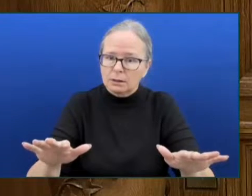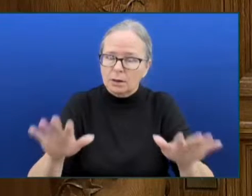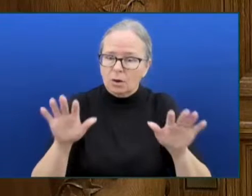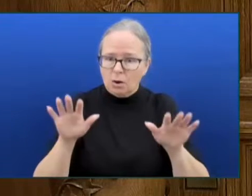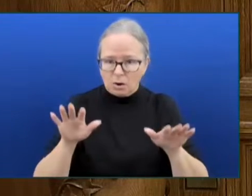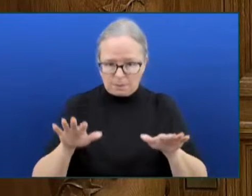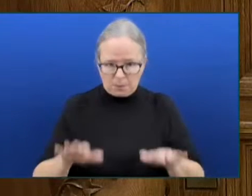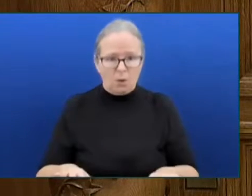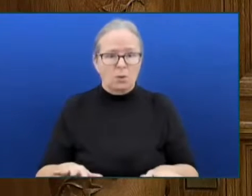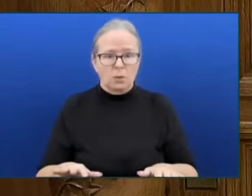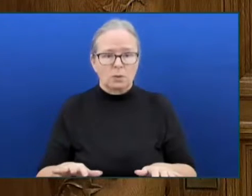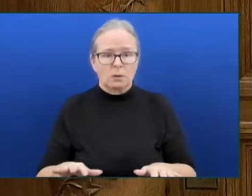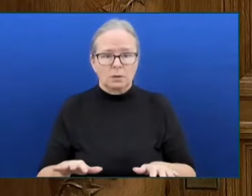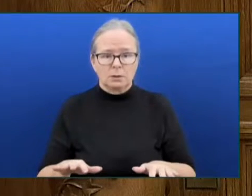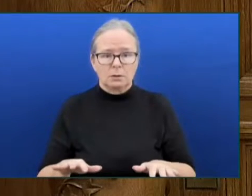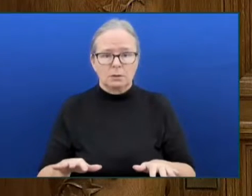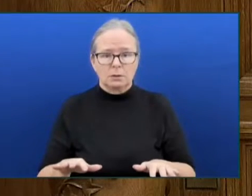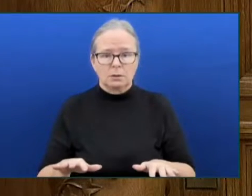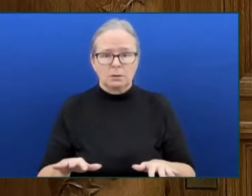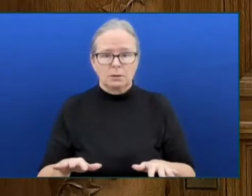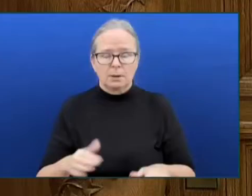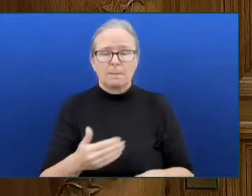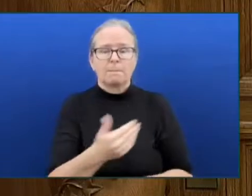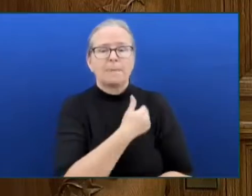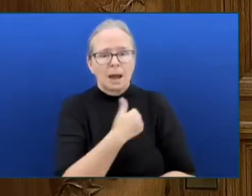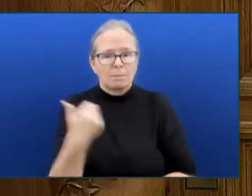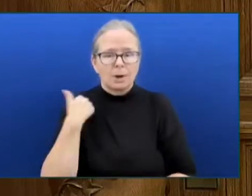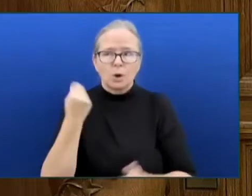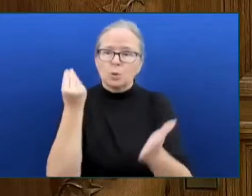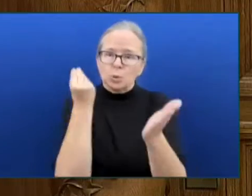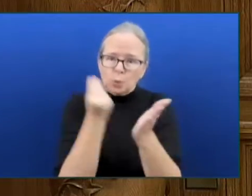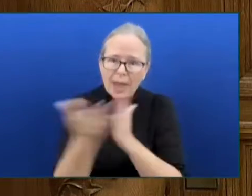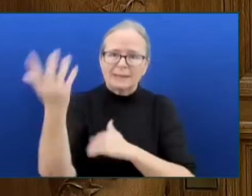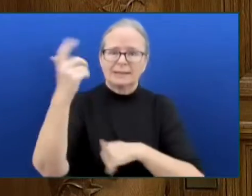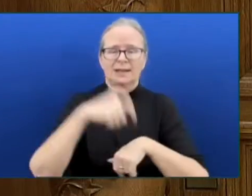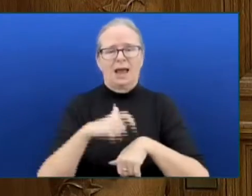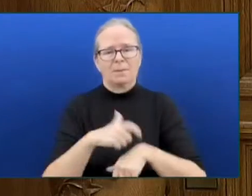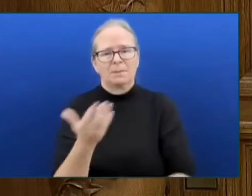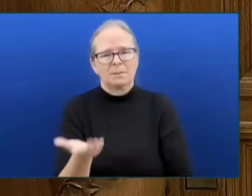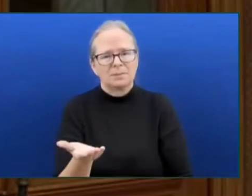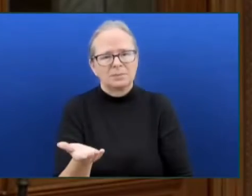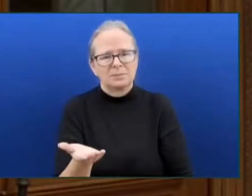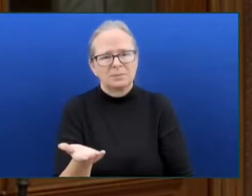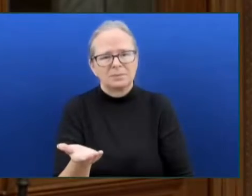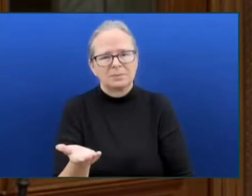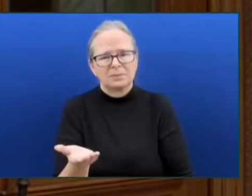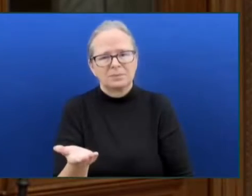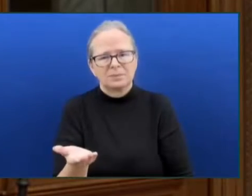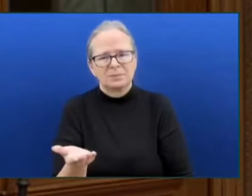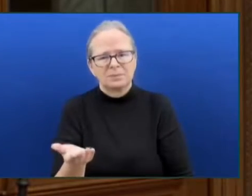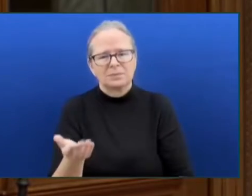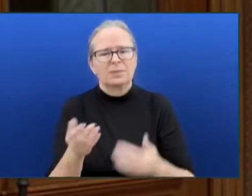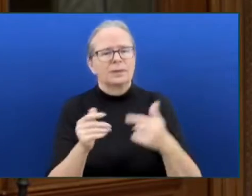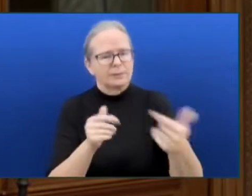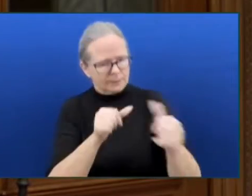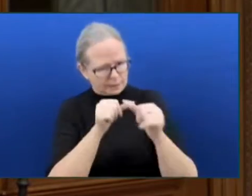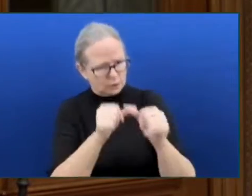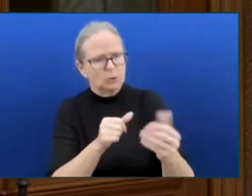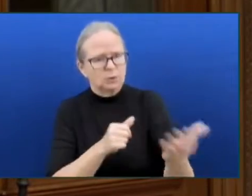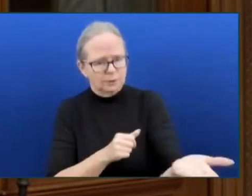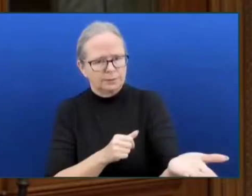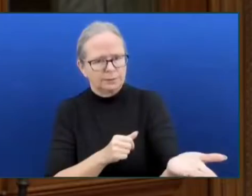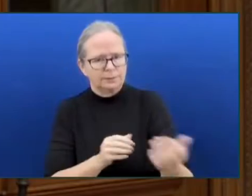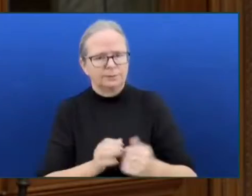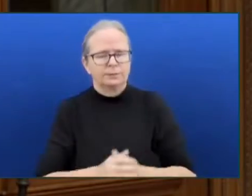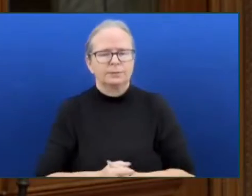Members, we are wasting time. Please continue. Mr. Speaker, yesterday we see another audit of the tragic outcomes in the